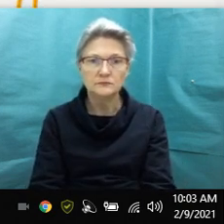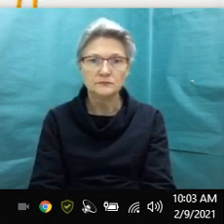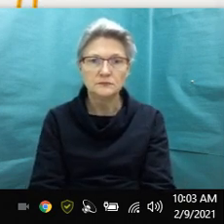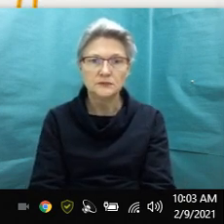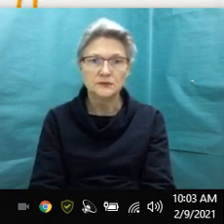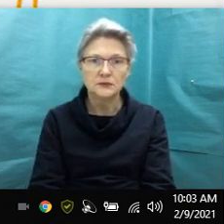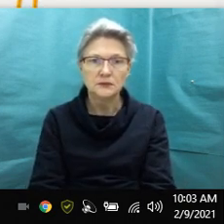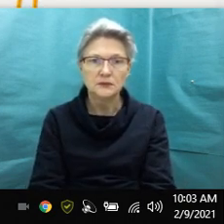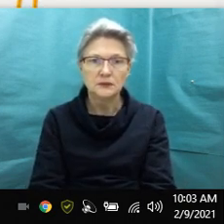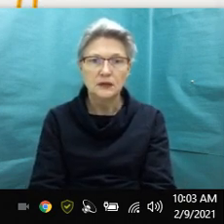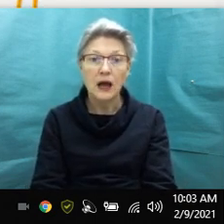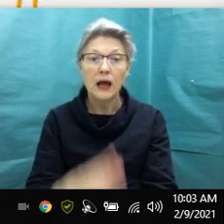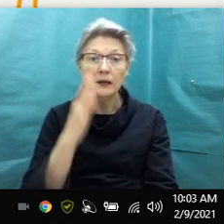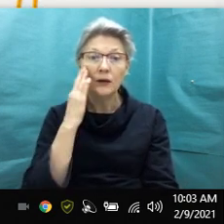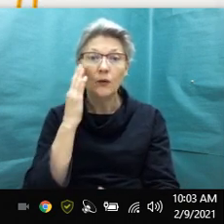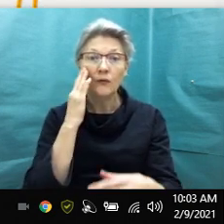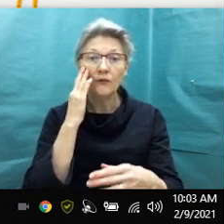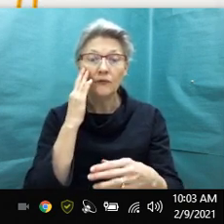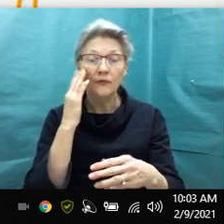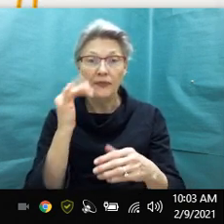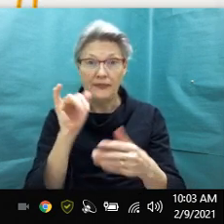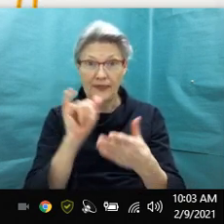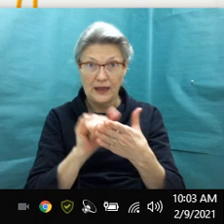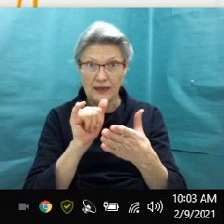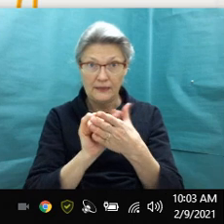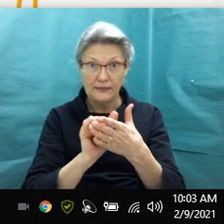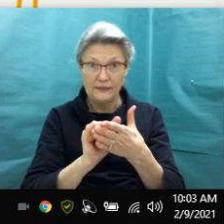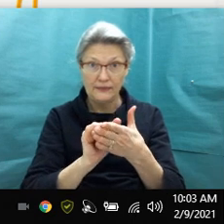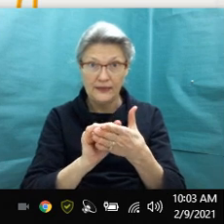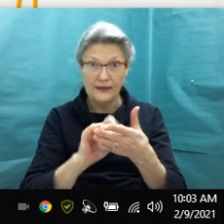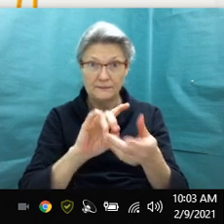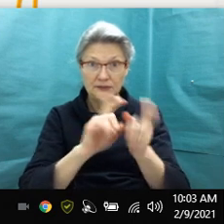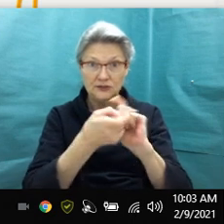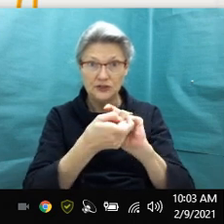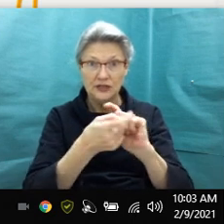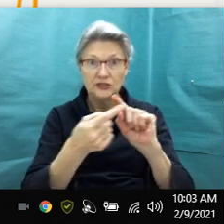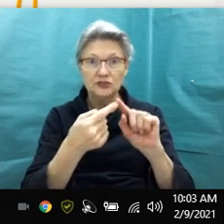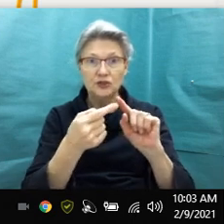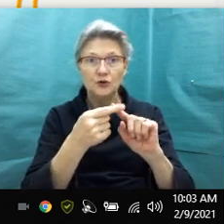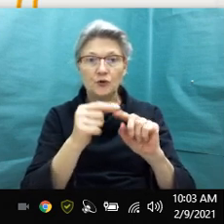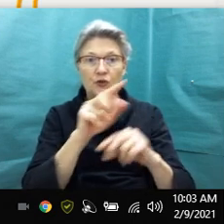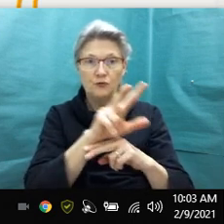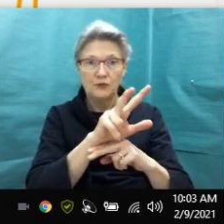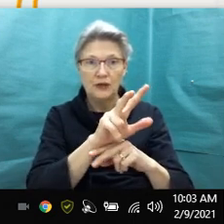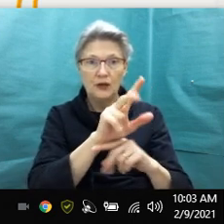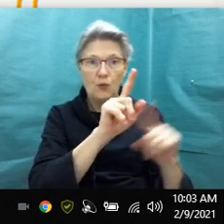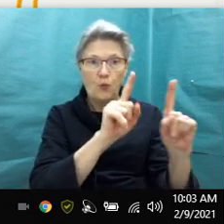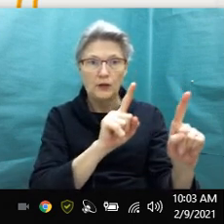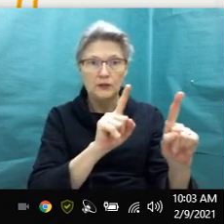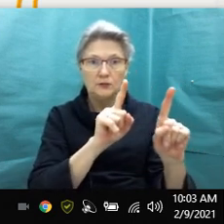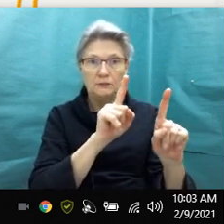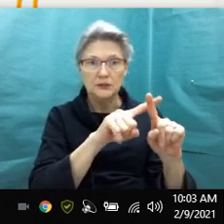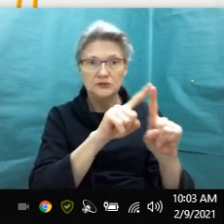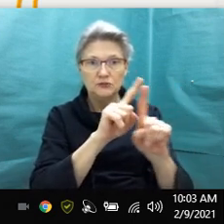15/4. And I know that that then gives me 3